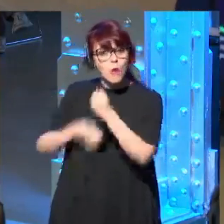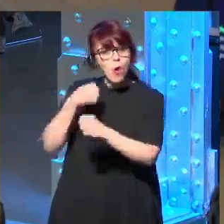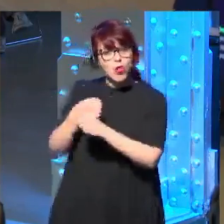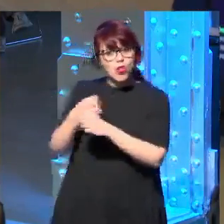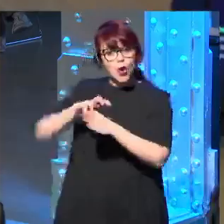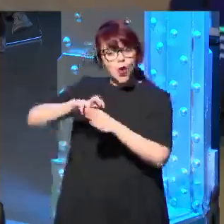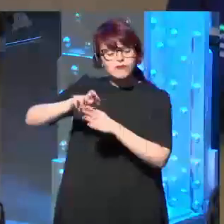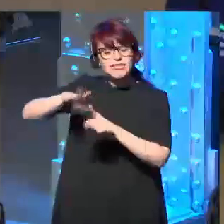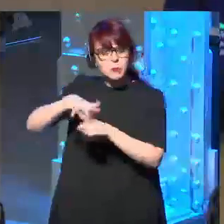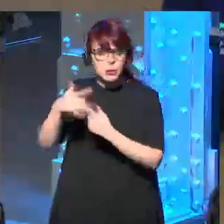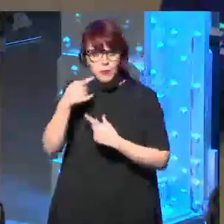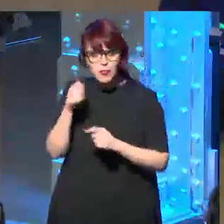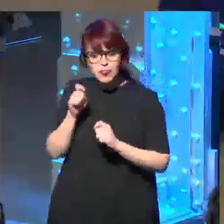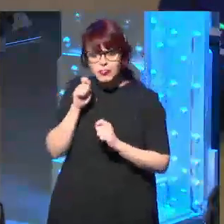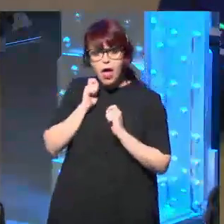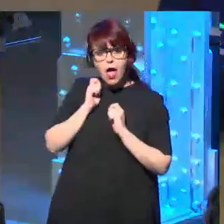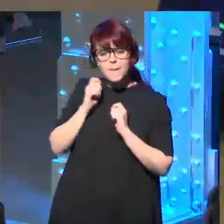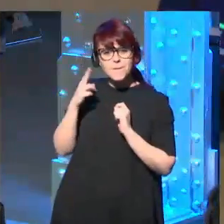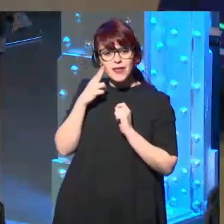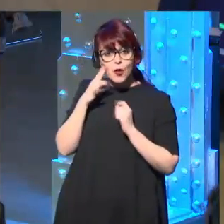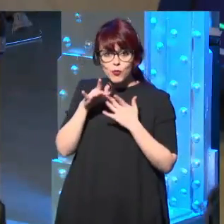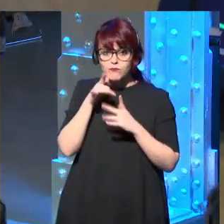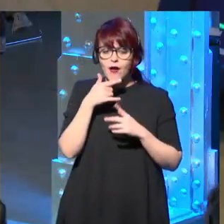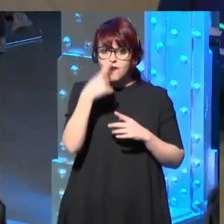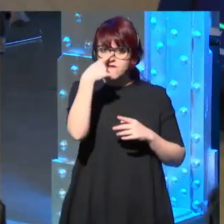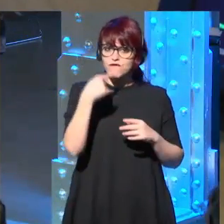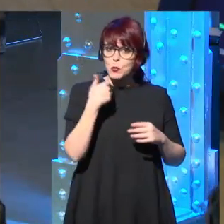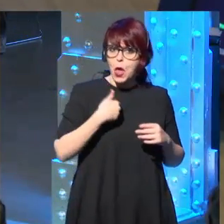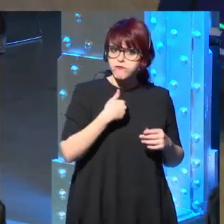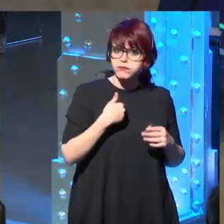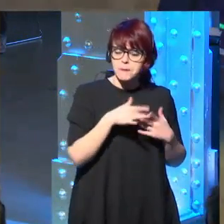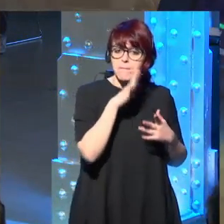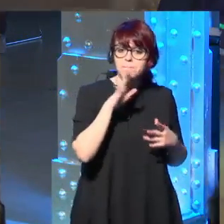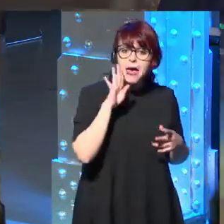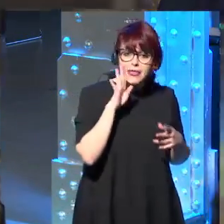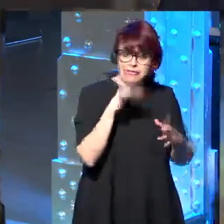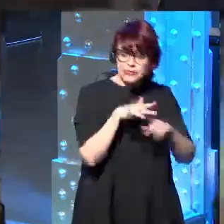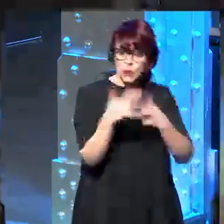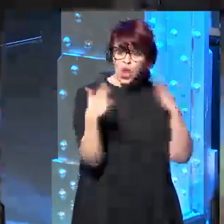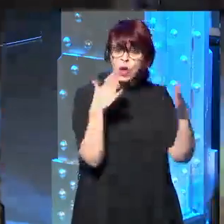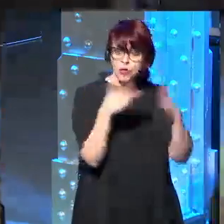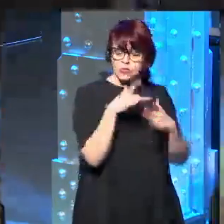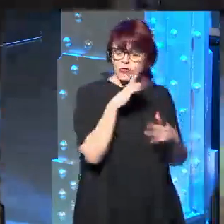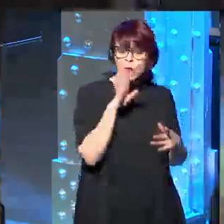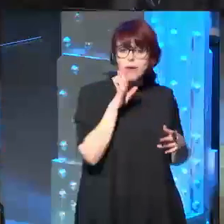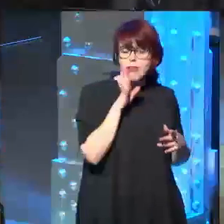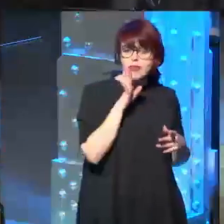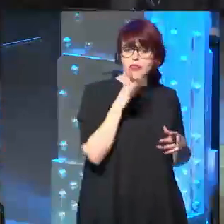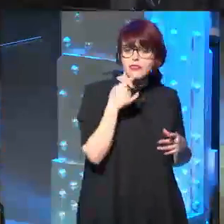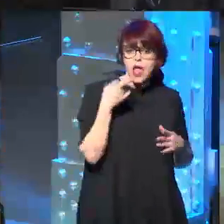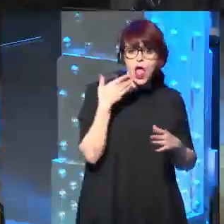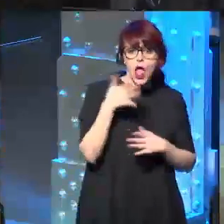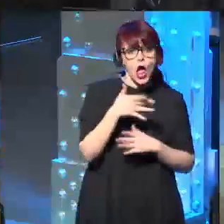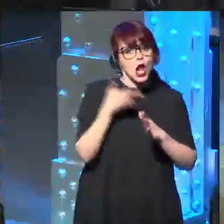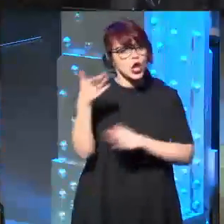The well summons fear. The mother is the safest place that he has in life at that point